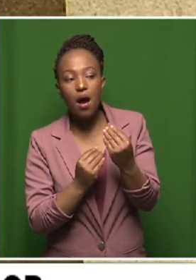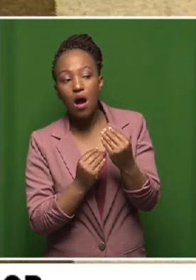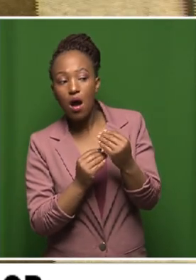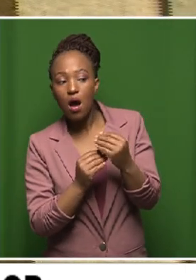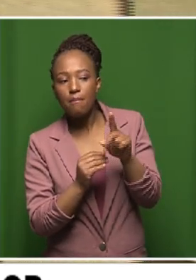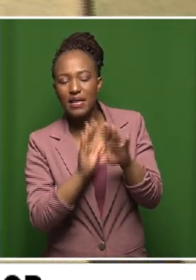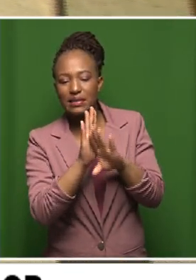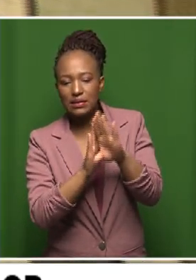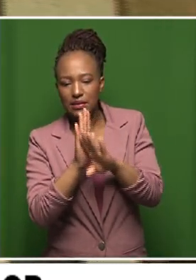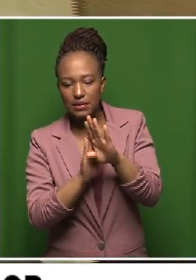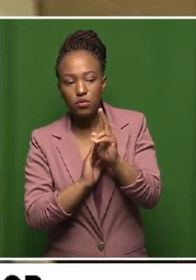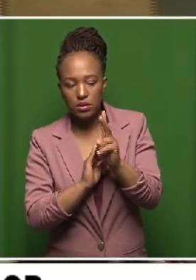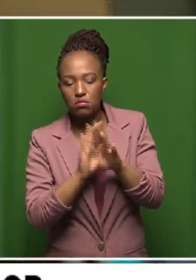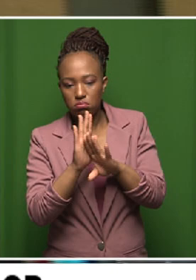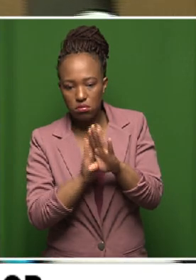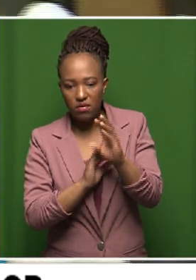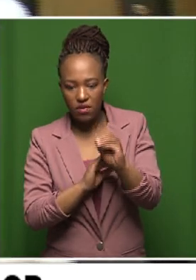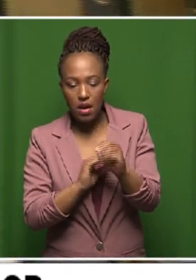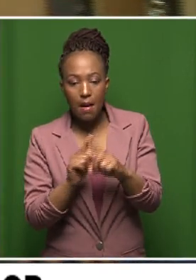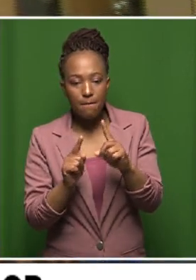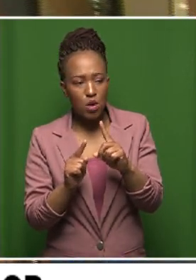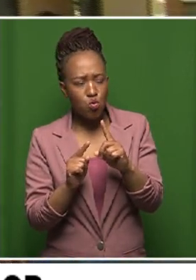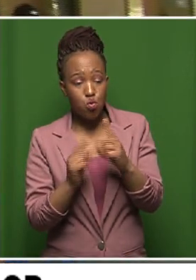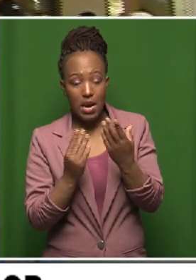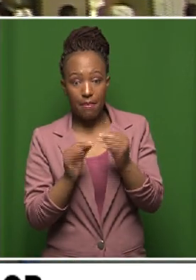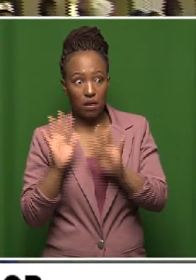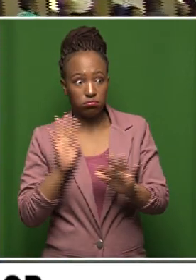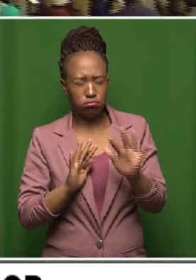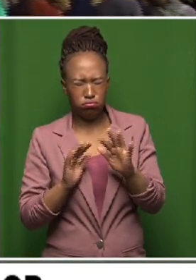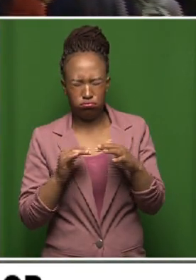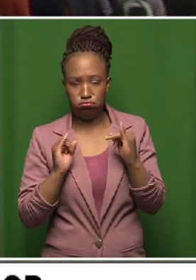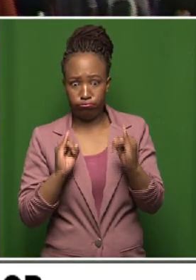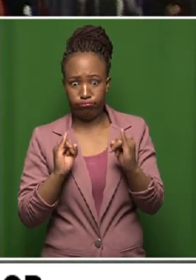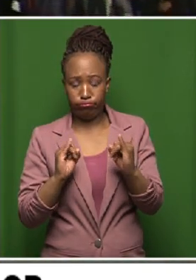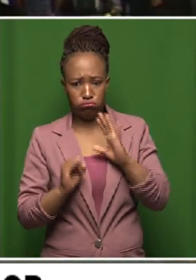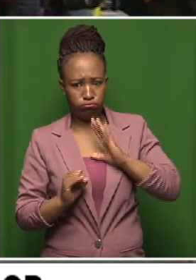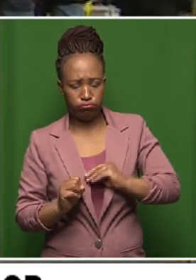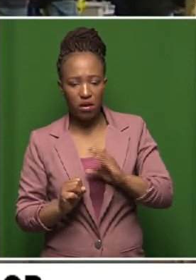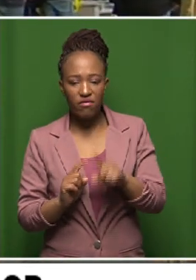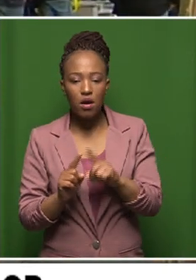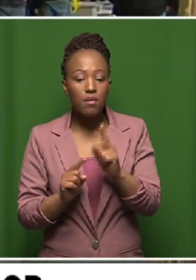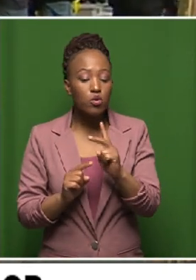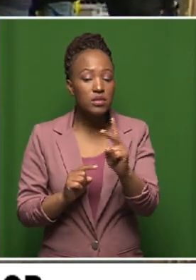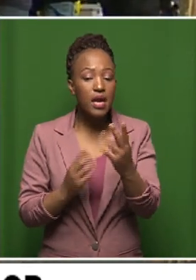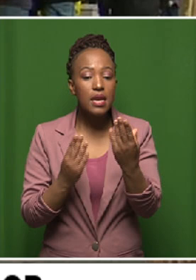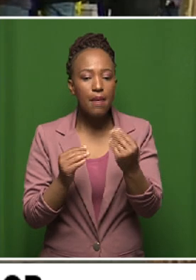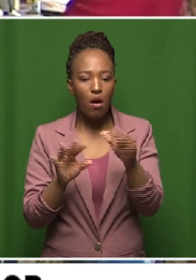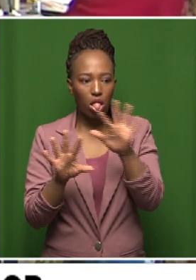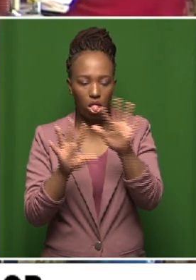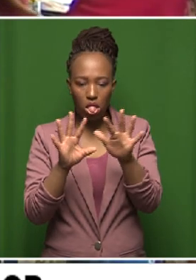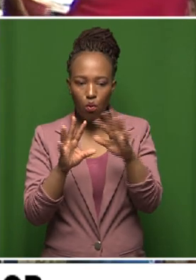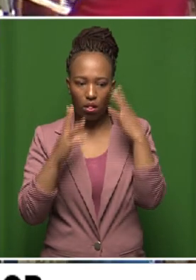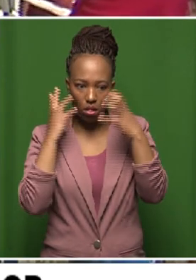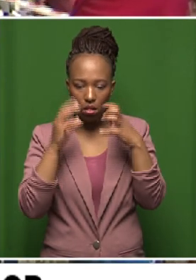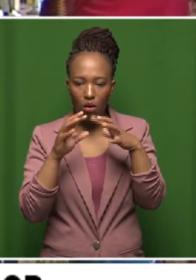afraid you're absolutely right. This is absolutely devastating numbers. I think over the next couple of months, what we're going to see, the numbers are going to be all over the place